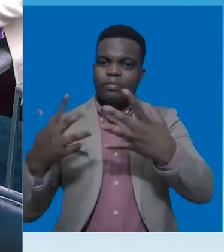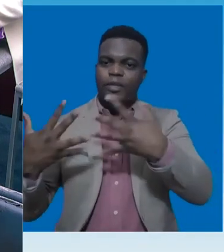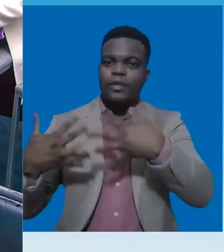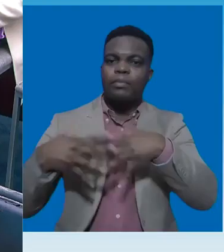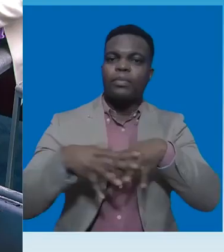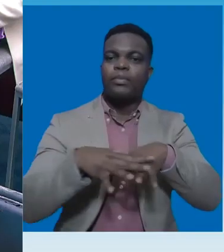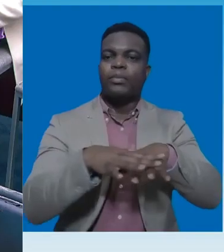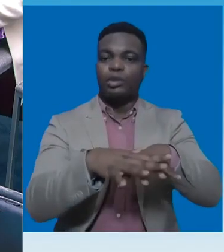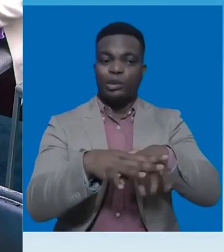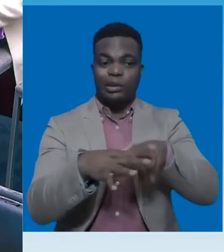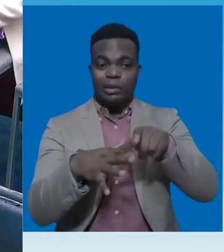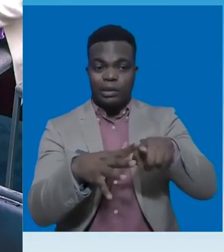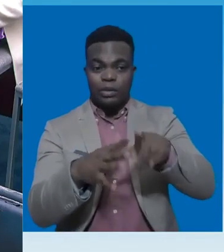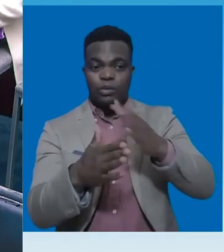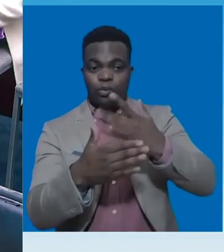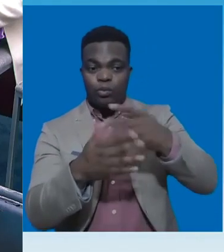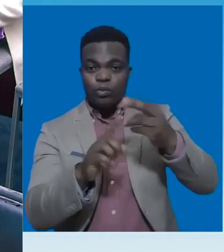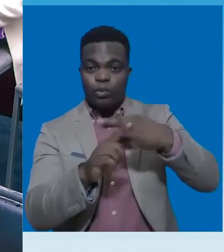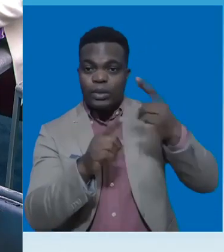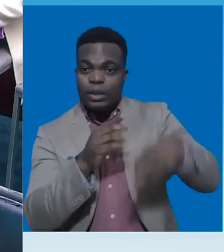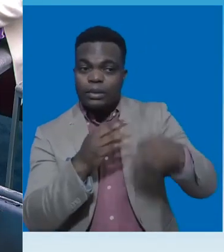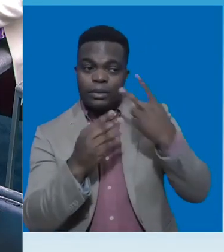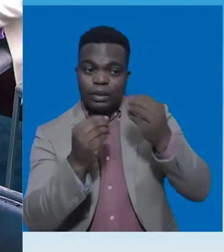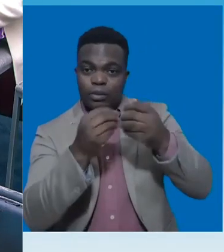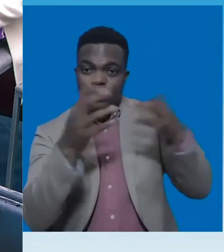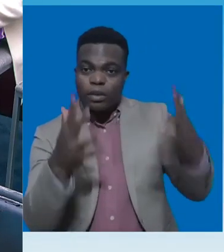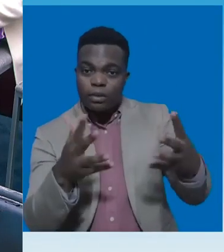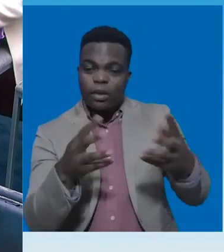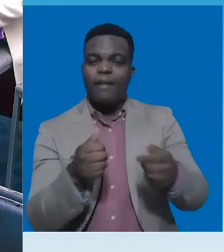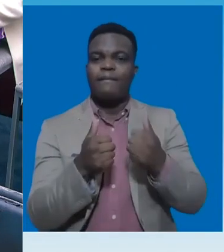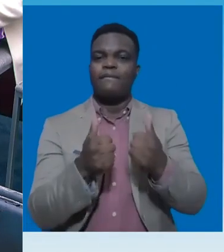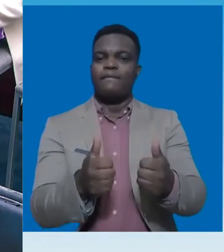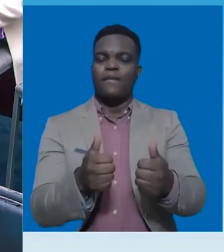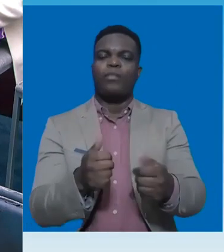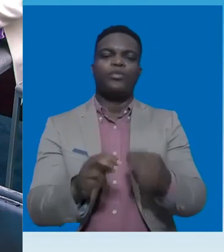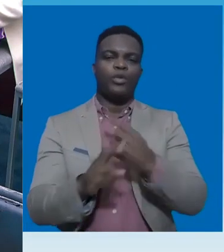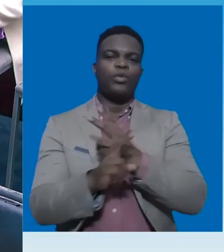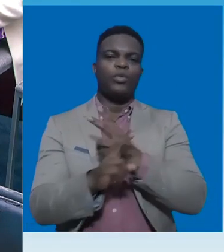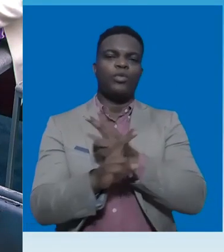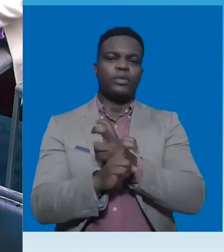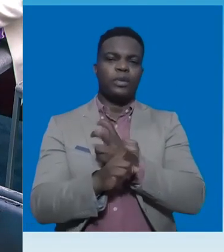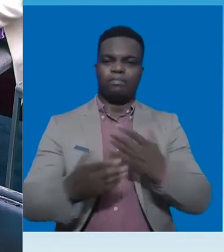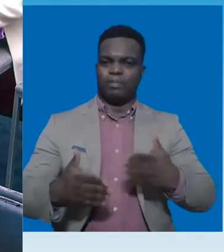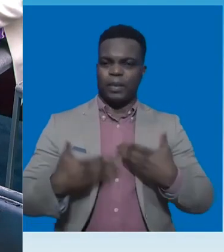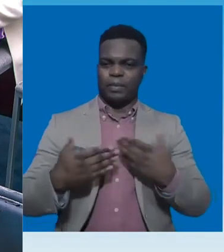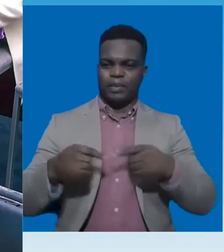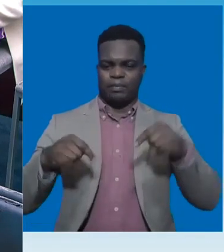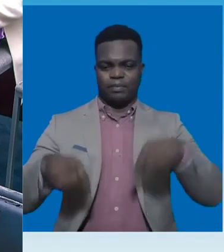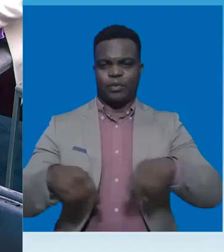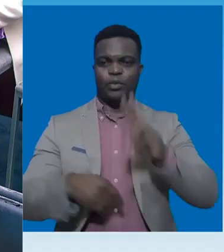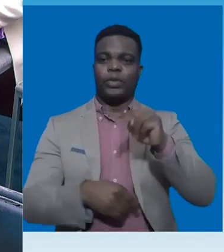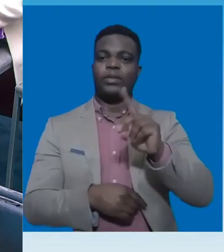welcomes the launch of UNDIS 2.0 and its ambition to accelerate implementation during the period